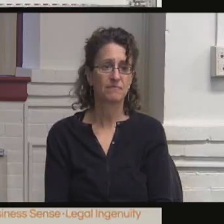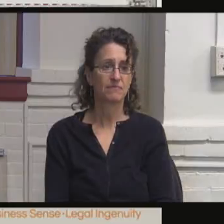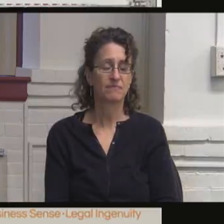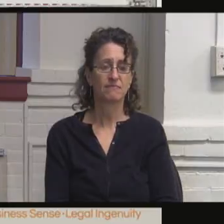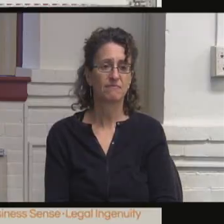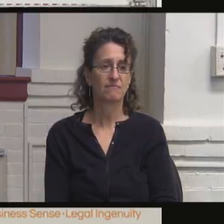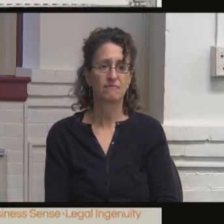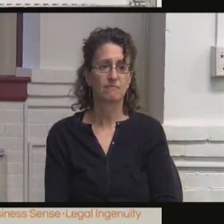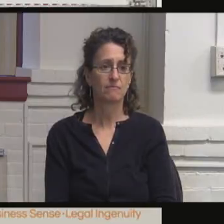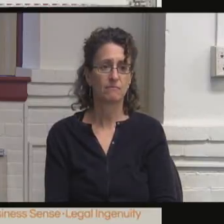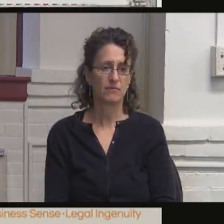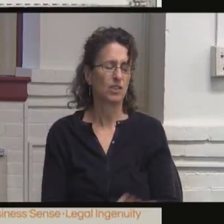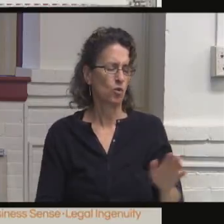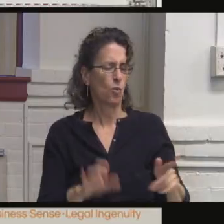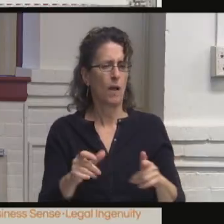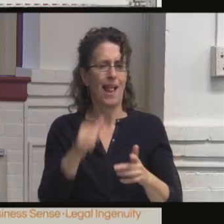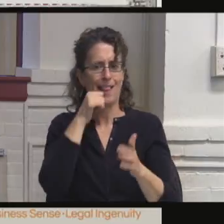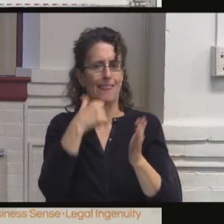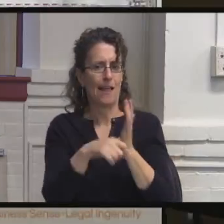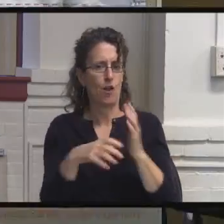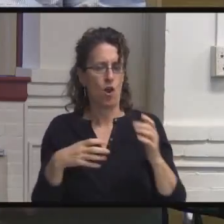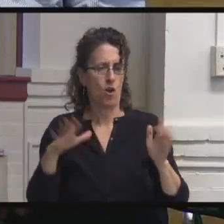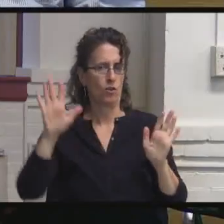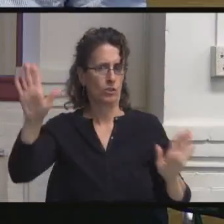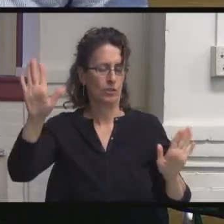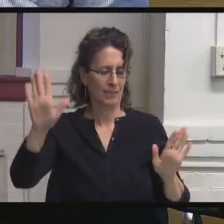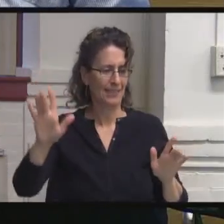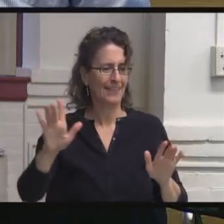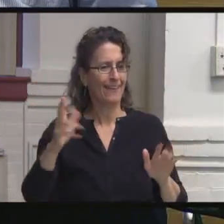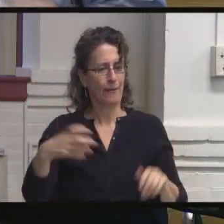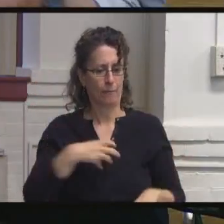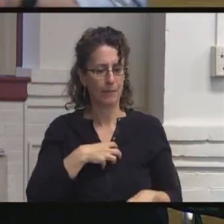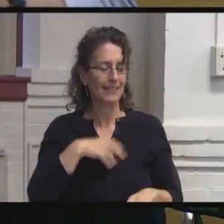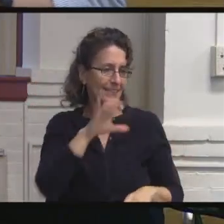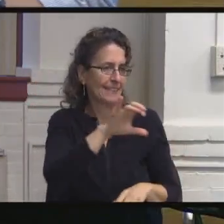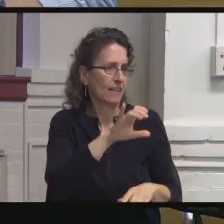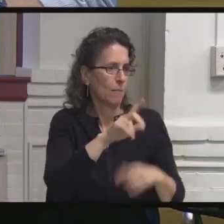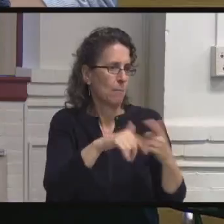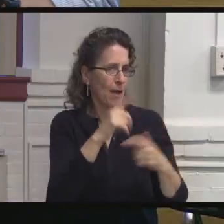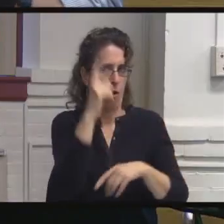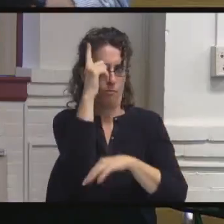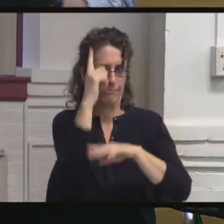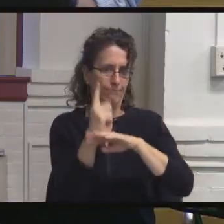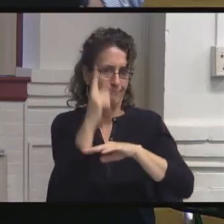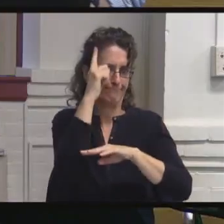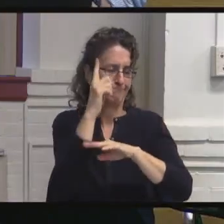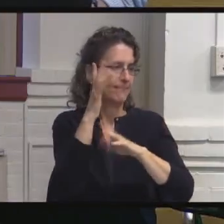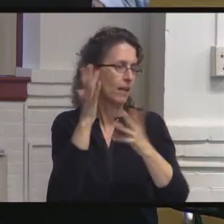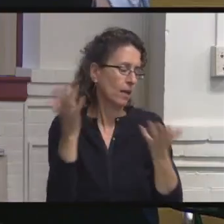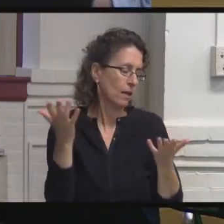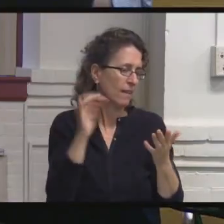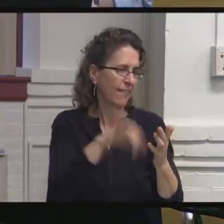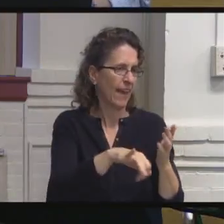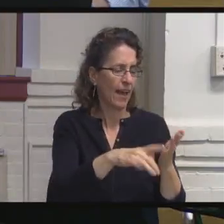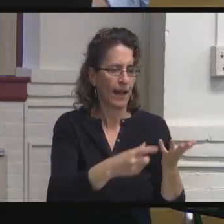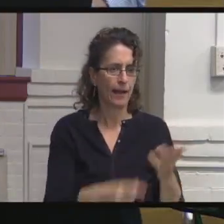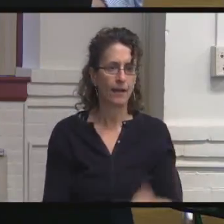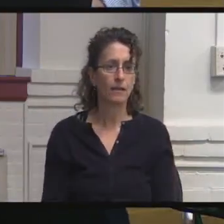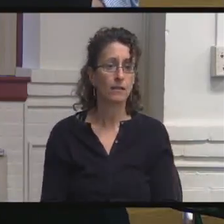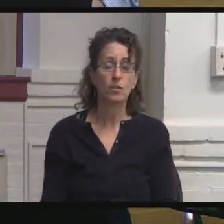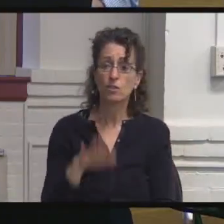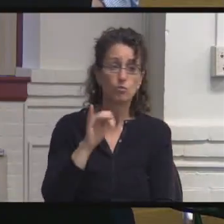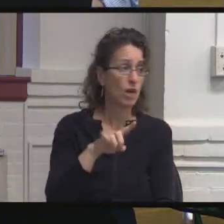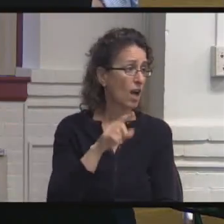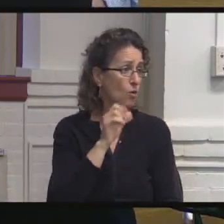wanted to say to address the letter specifically. Obviously, I'm happy to answer any other questions. Okay. Thanks. Rod? Unless anybody